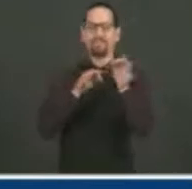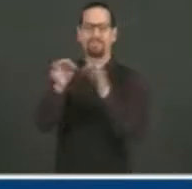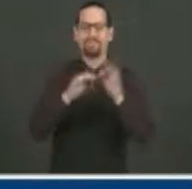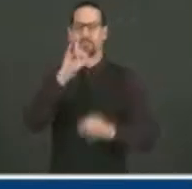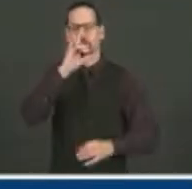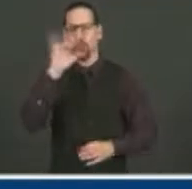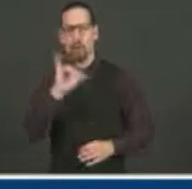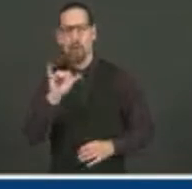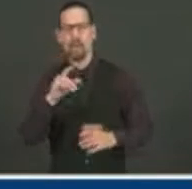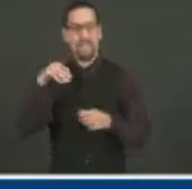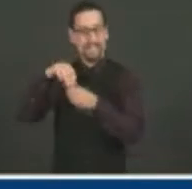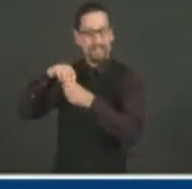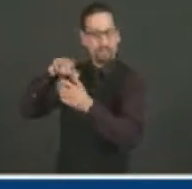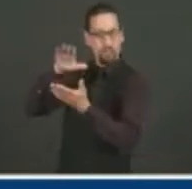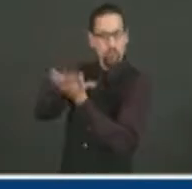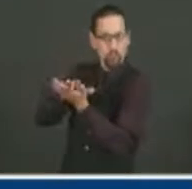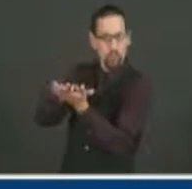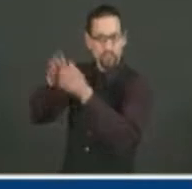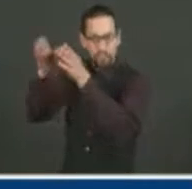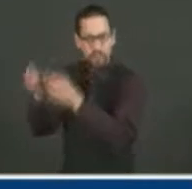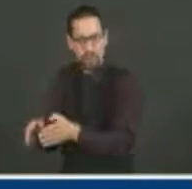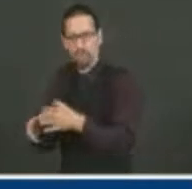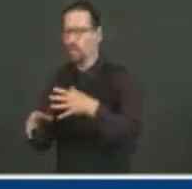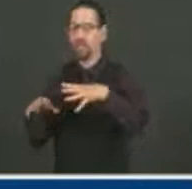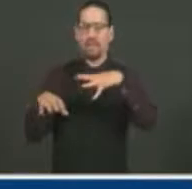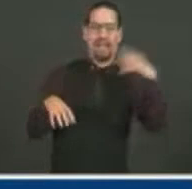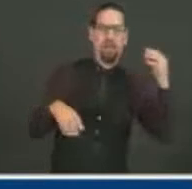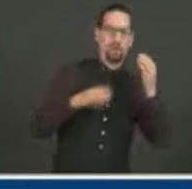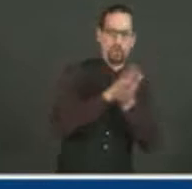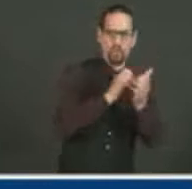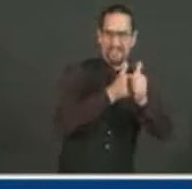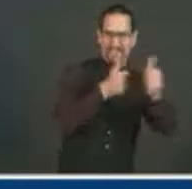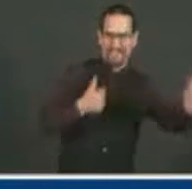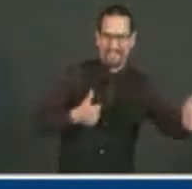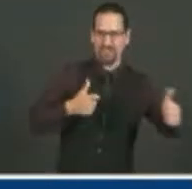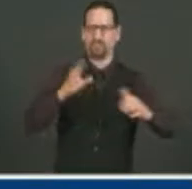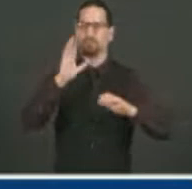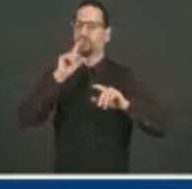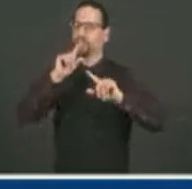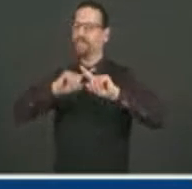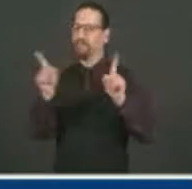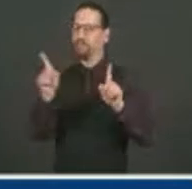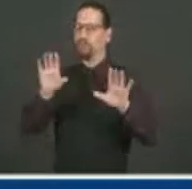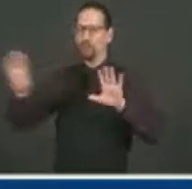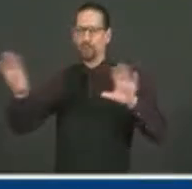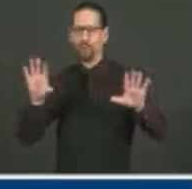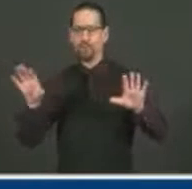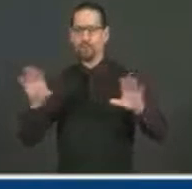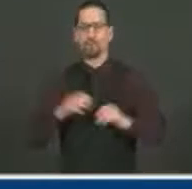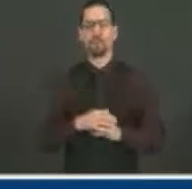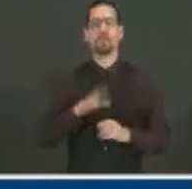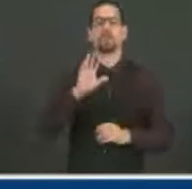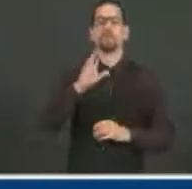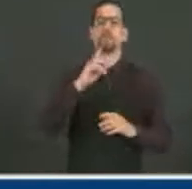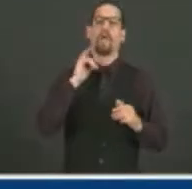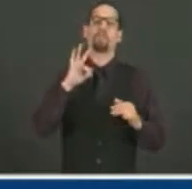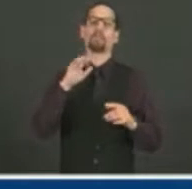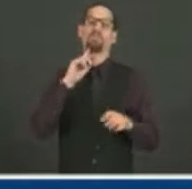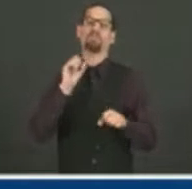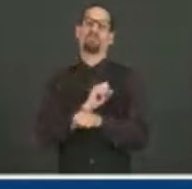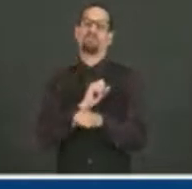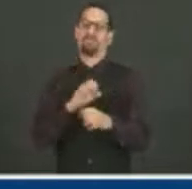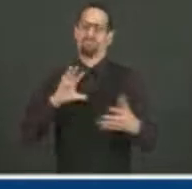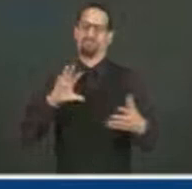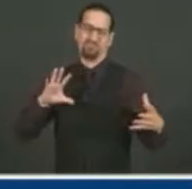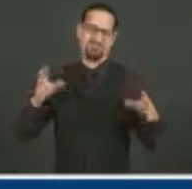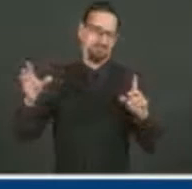flavor, parents in particular who might be wondering. If it gets even worse, we need a plan C.